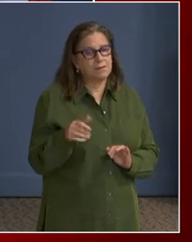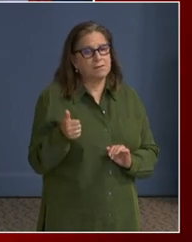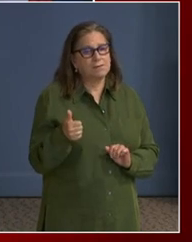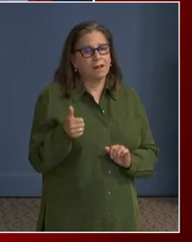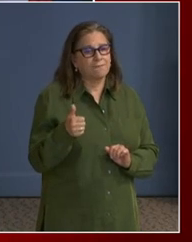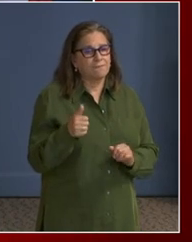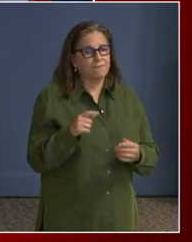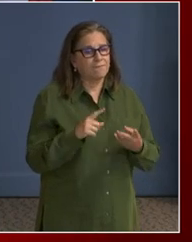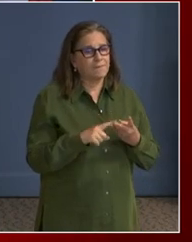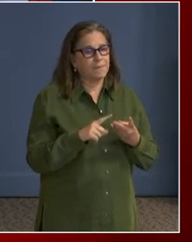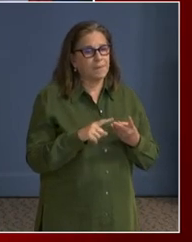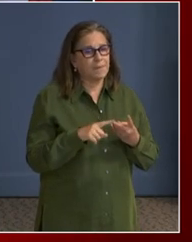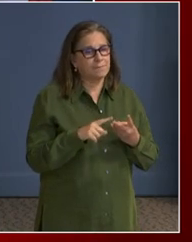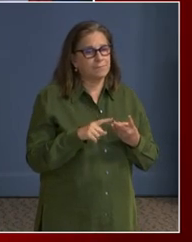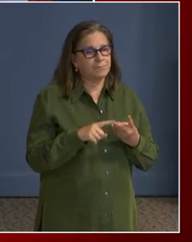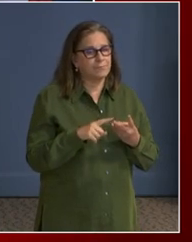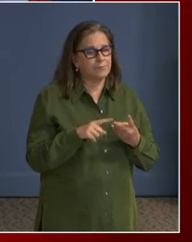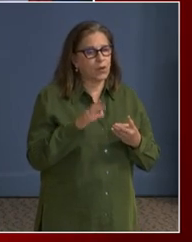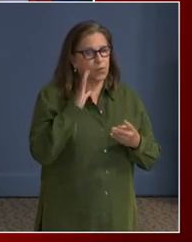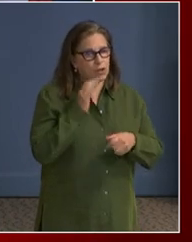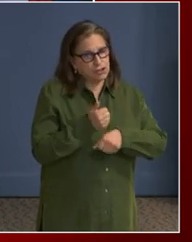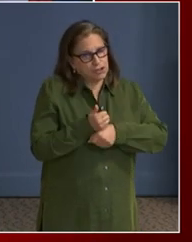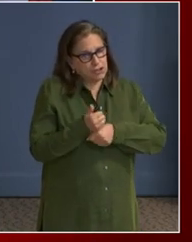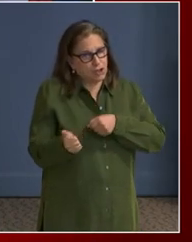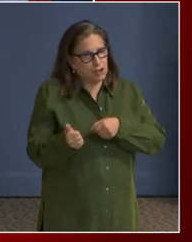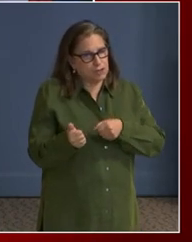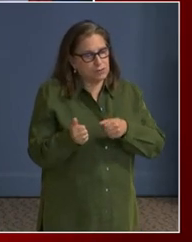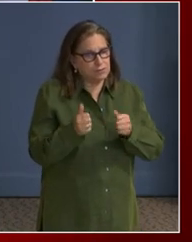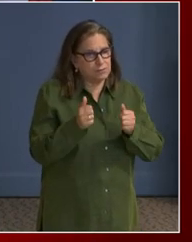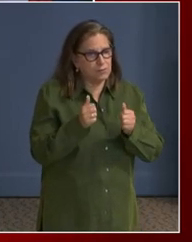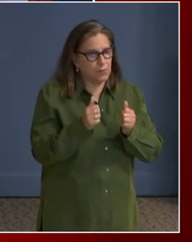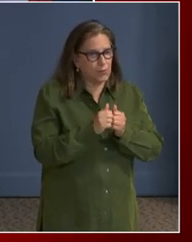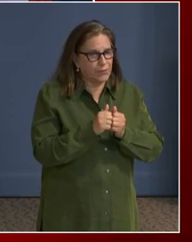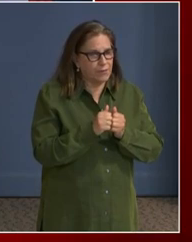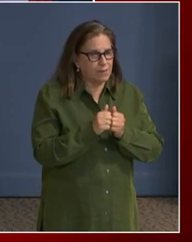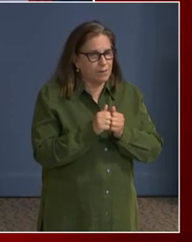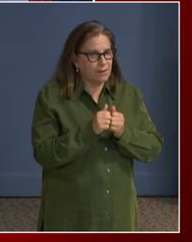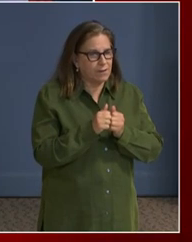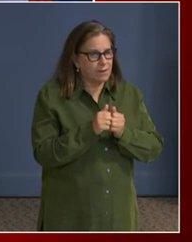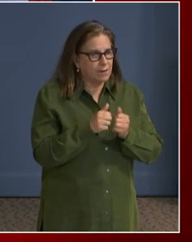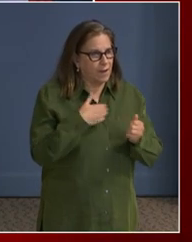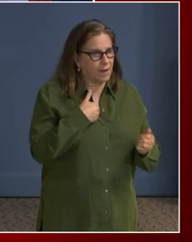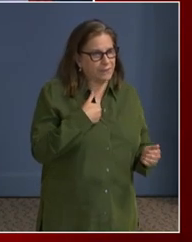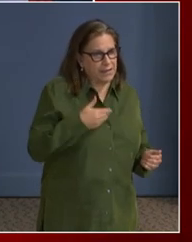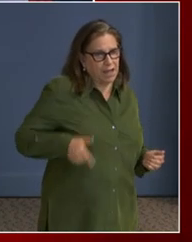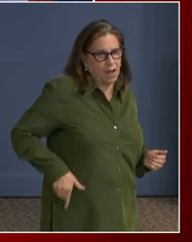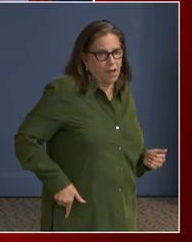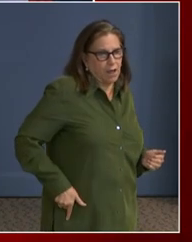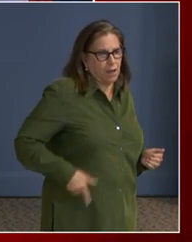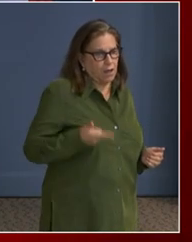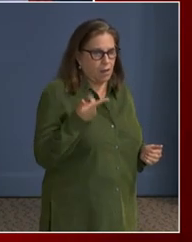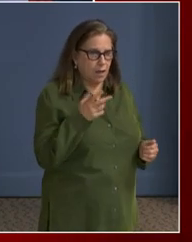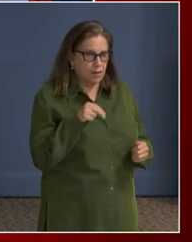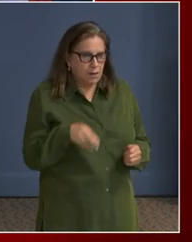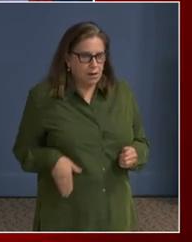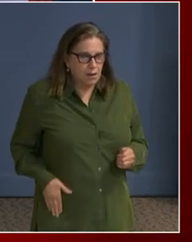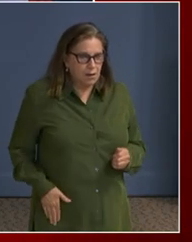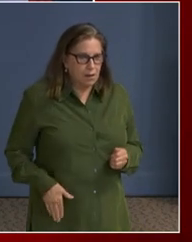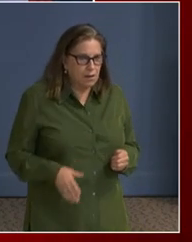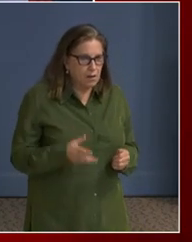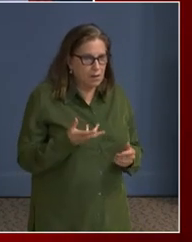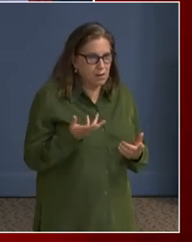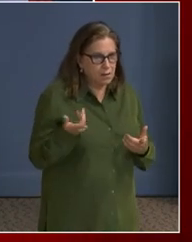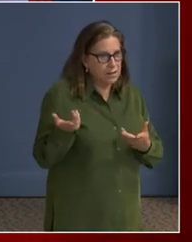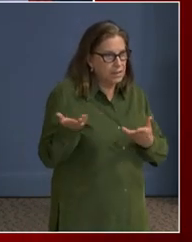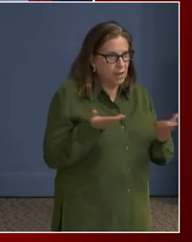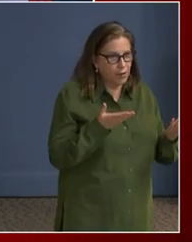was charged with felon in possession of a firearm. So he had a felony conviction, subsequently was arrested for carrying a gun in our